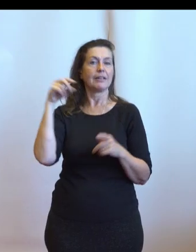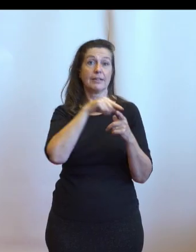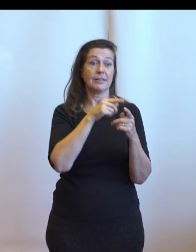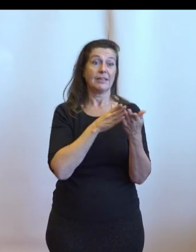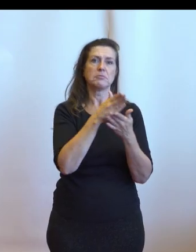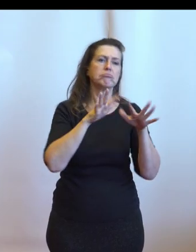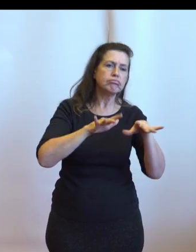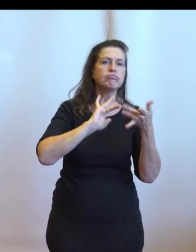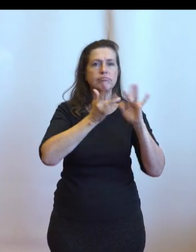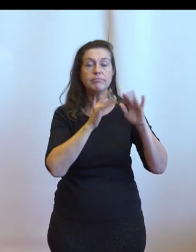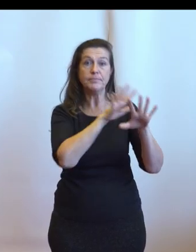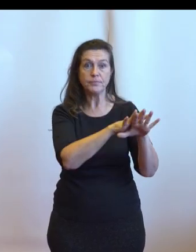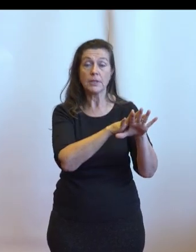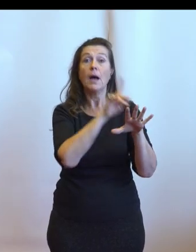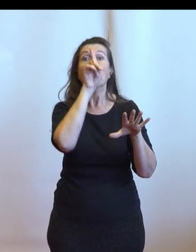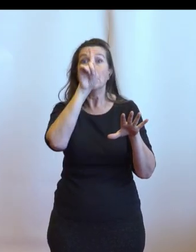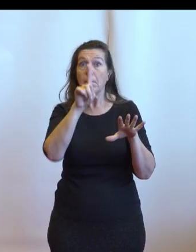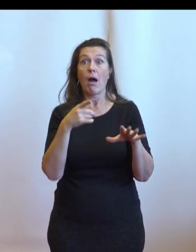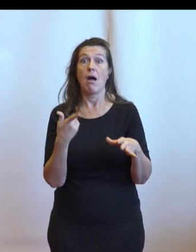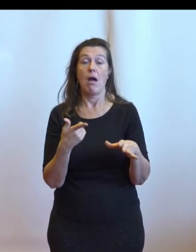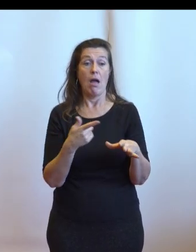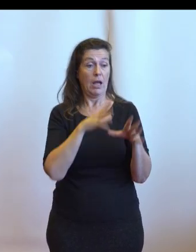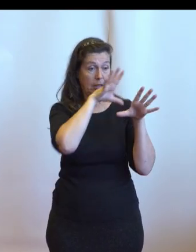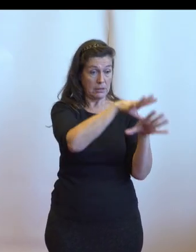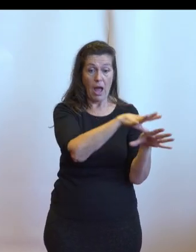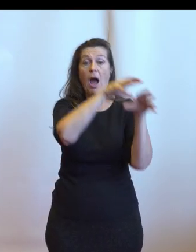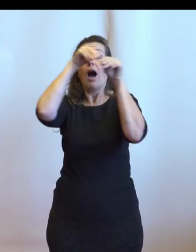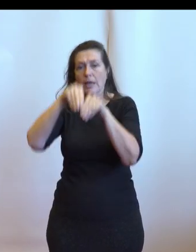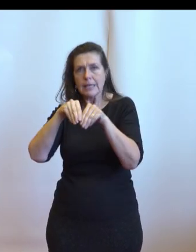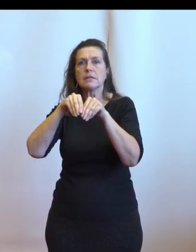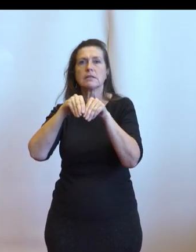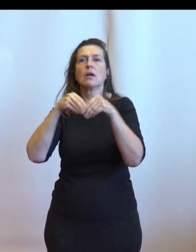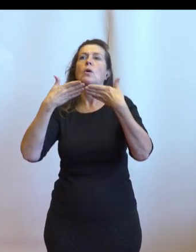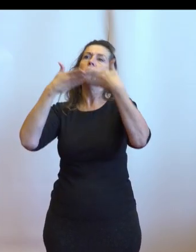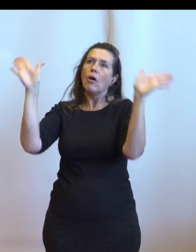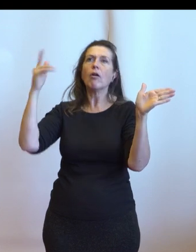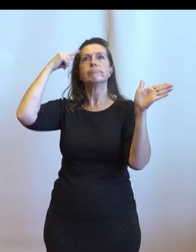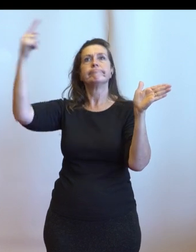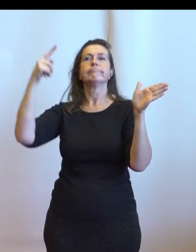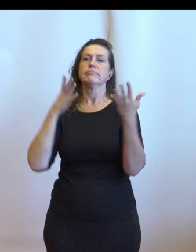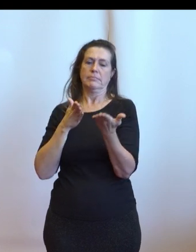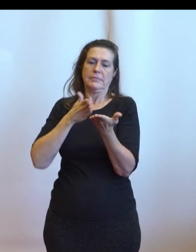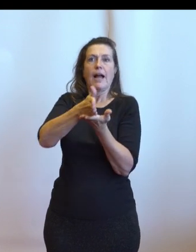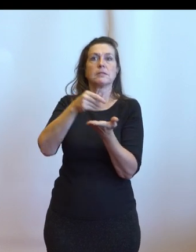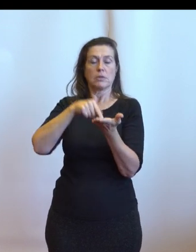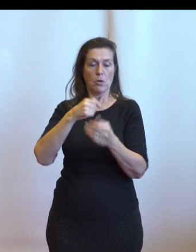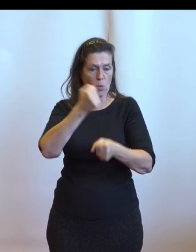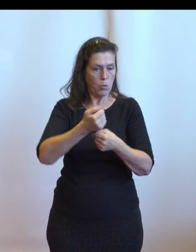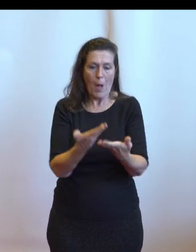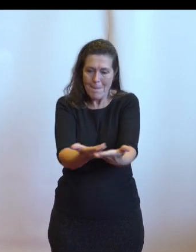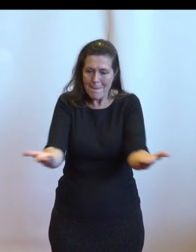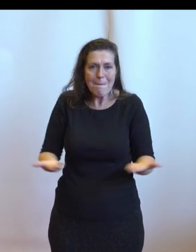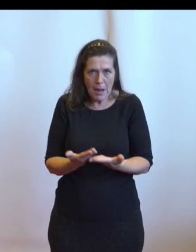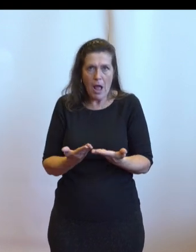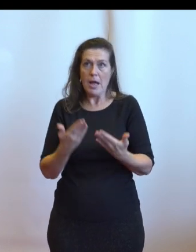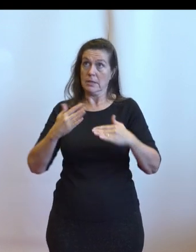is no success in accessibility if you don't put that into the broader context of accessibility, working also on the workplace accessibility,